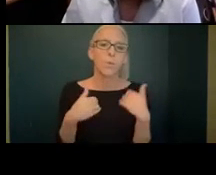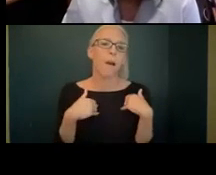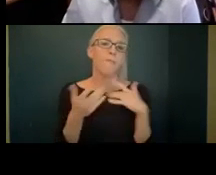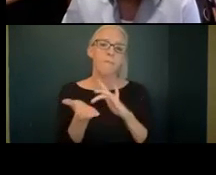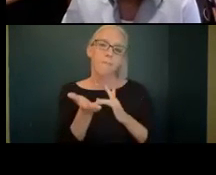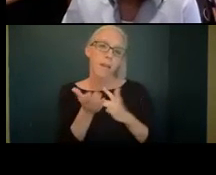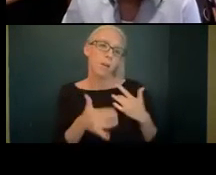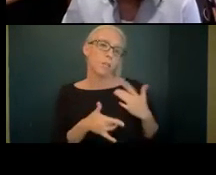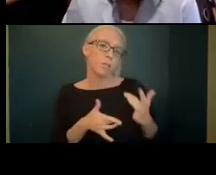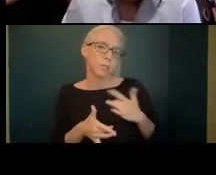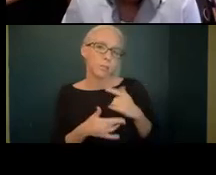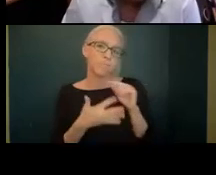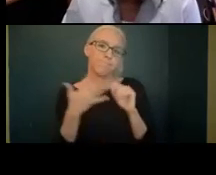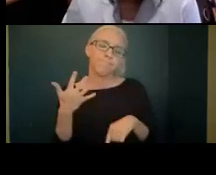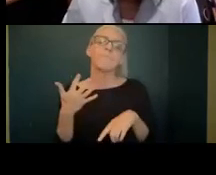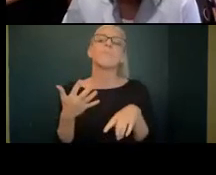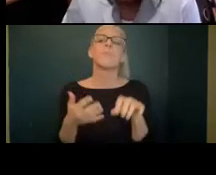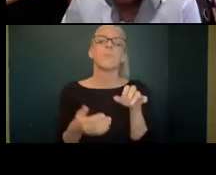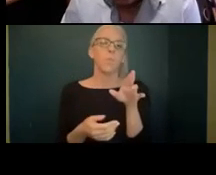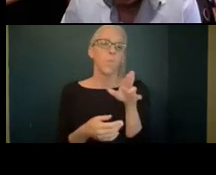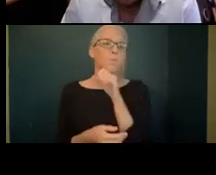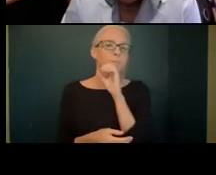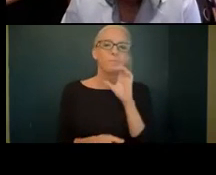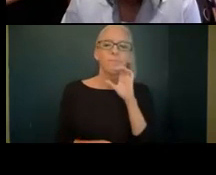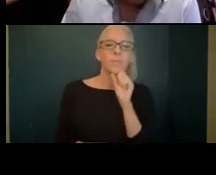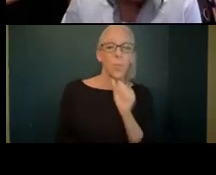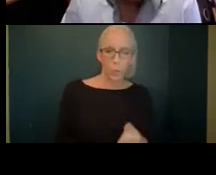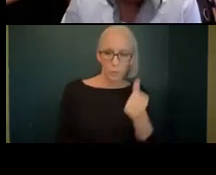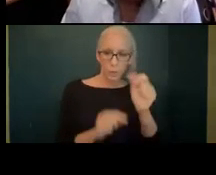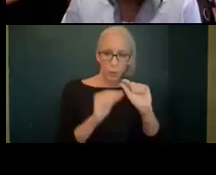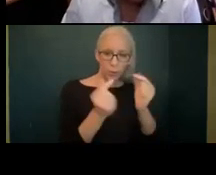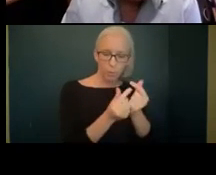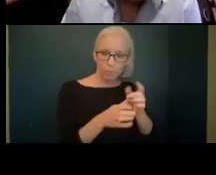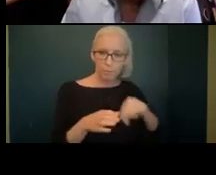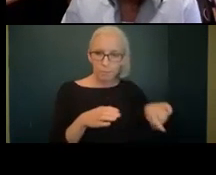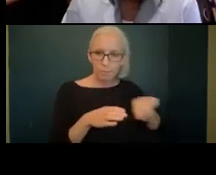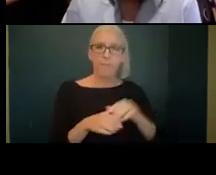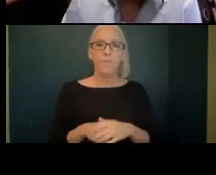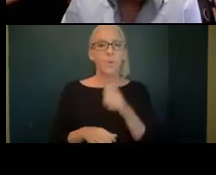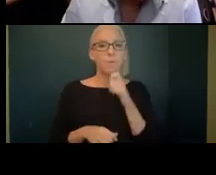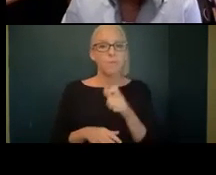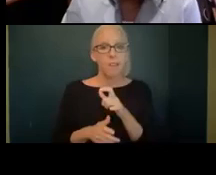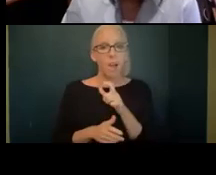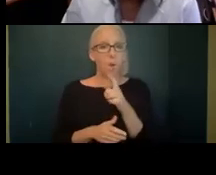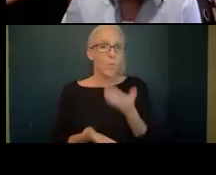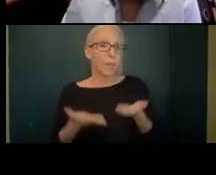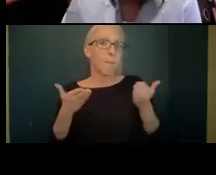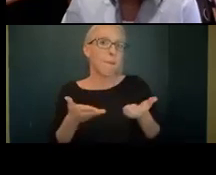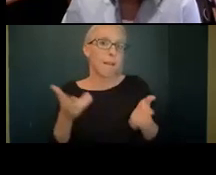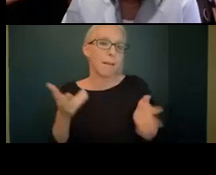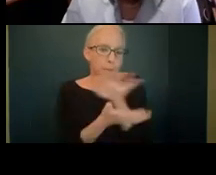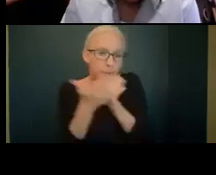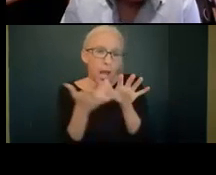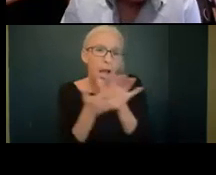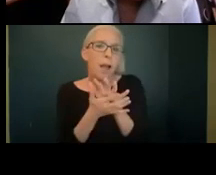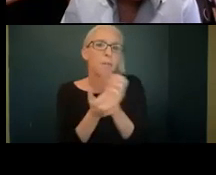the other boosters from Moderna and Pfizer are coming soon. Right now, we're not recommending combining boosters. I know some people are doing their own little